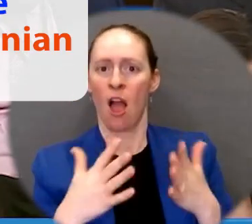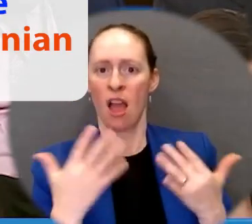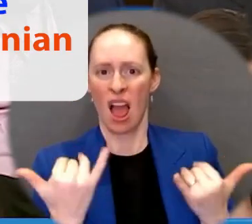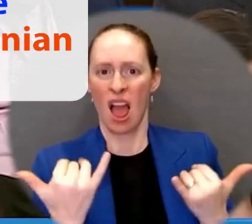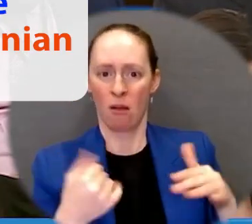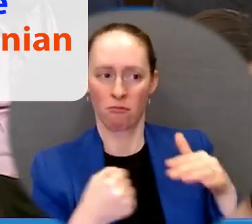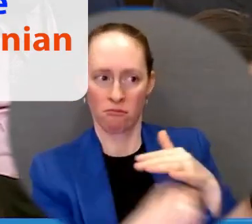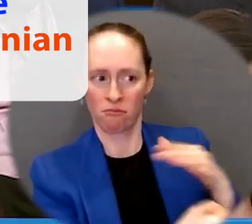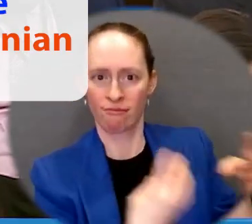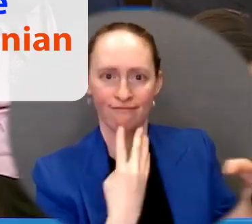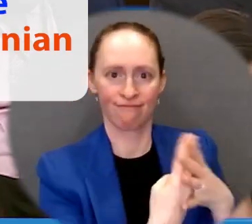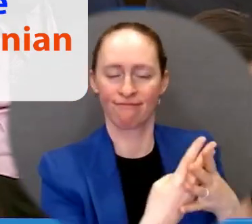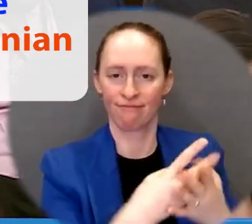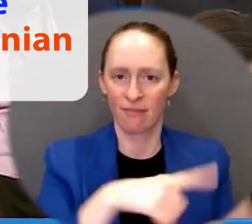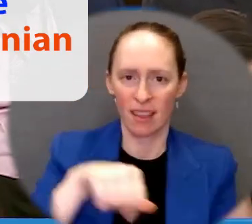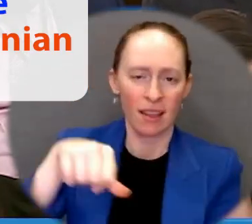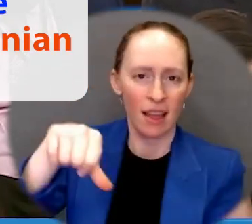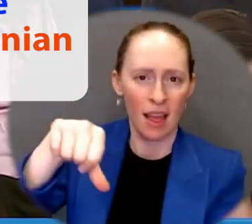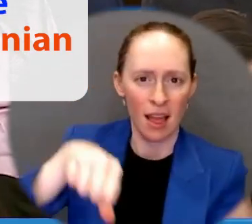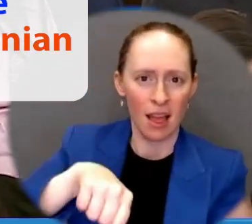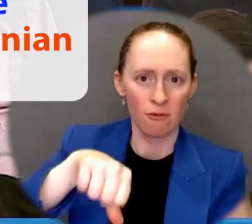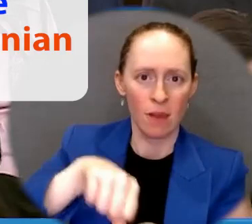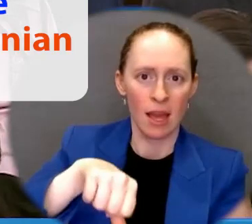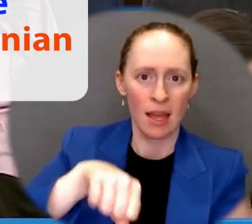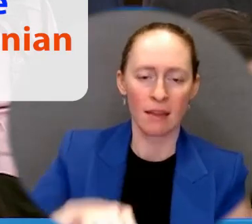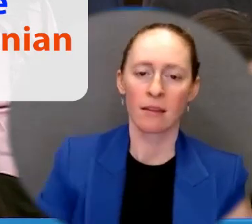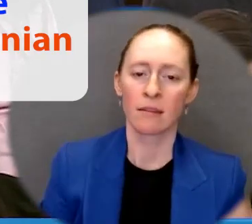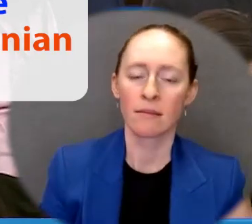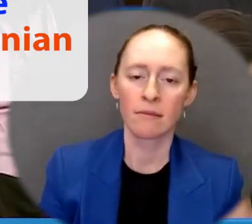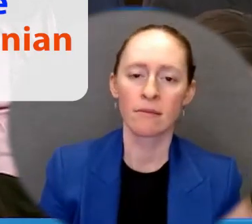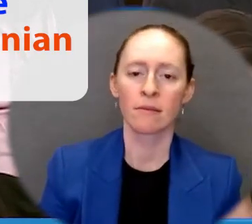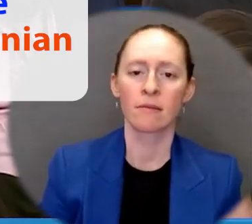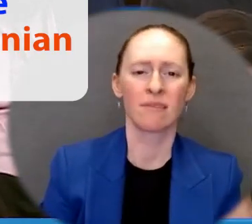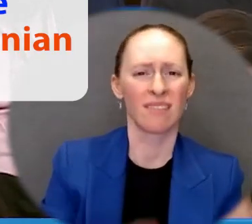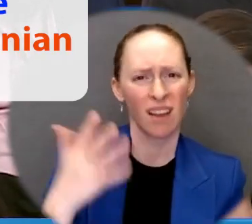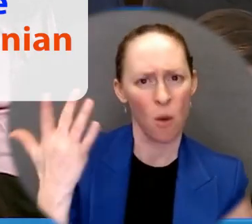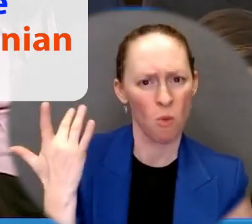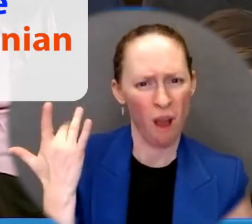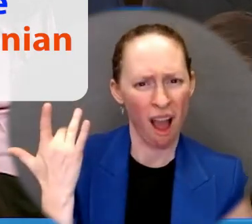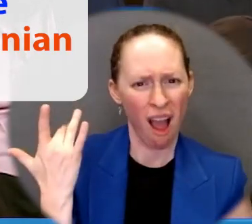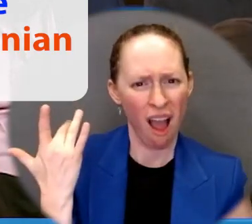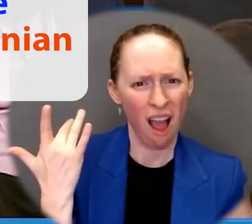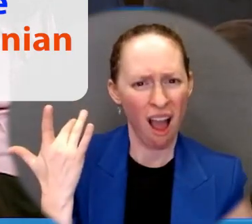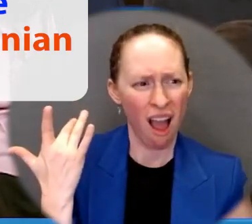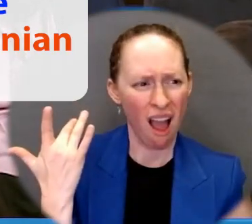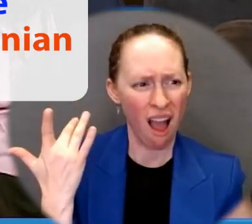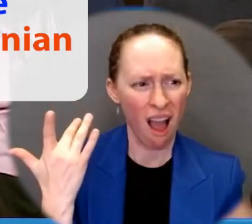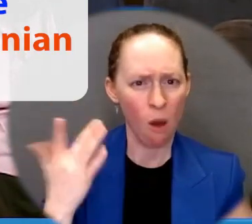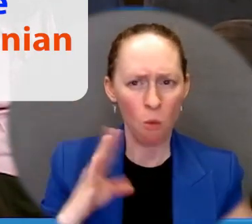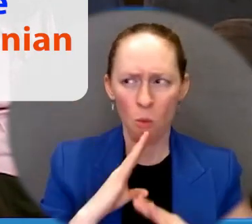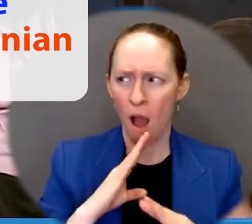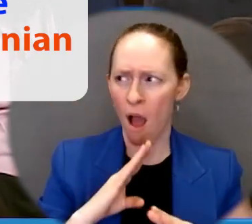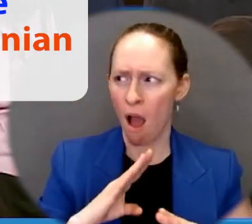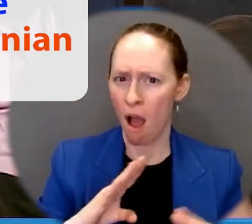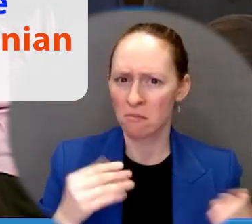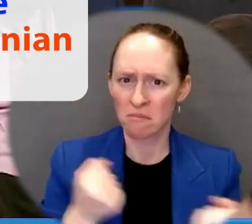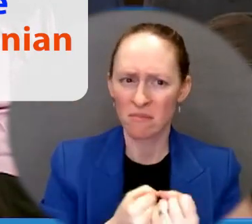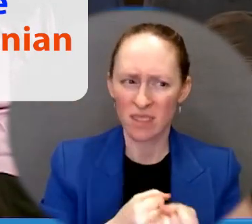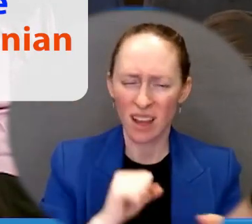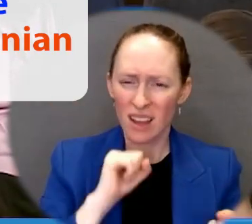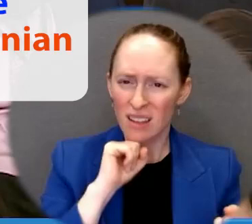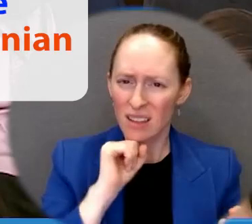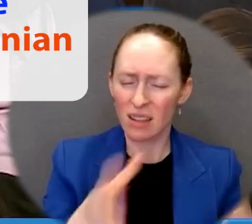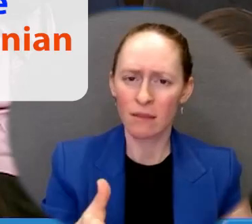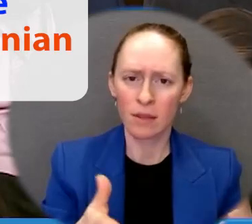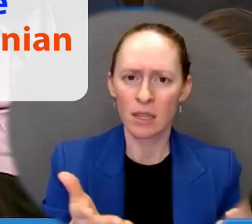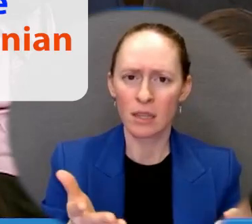till now she was unable to meet with anybody in the White House? And what are you doing to release Americans who were held